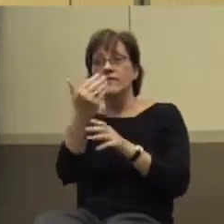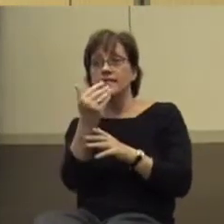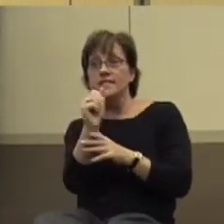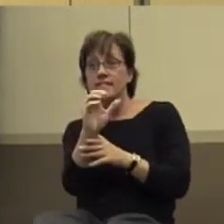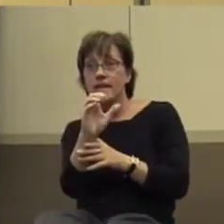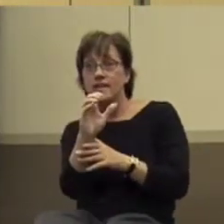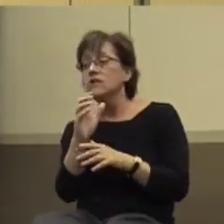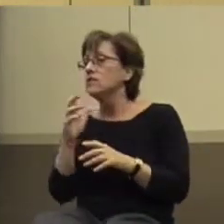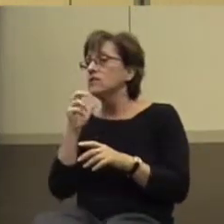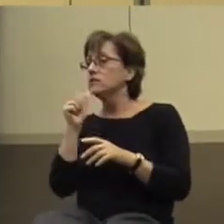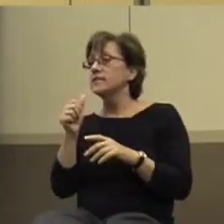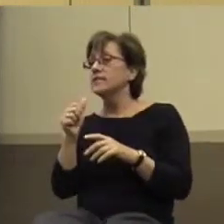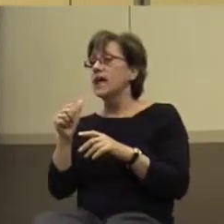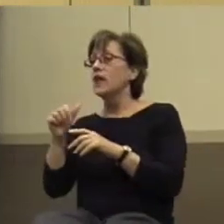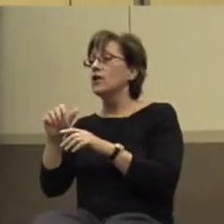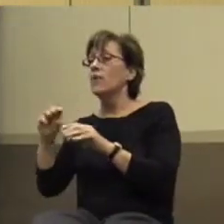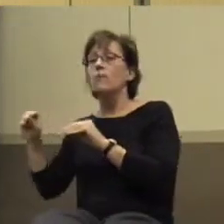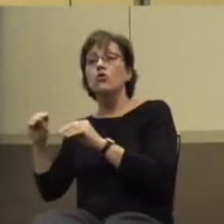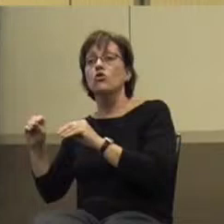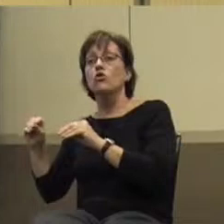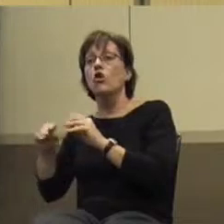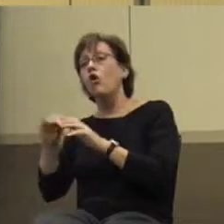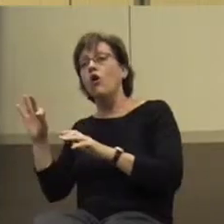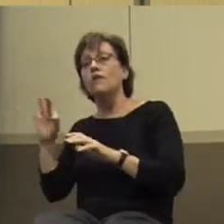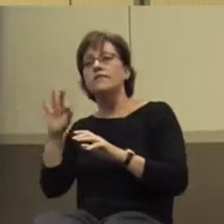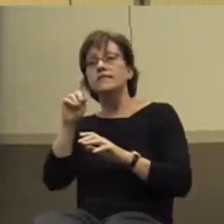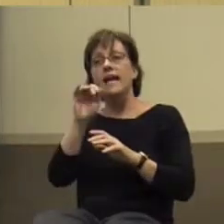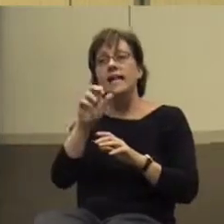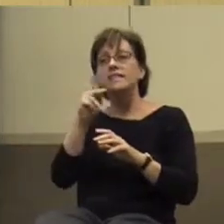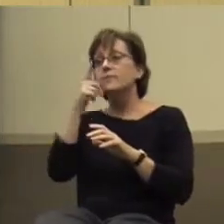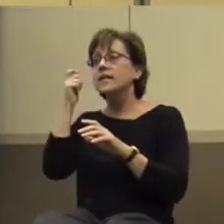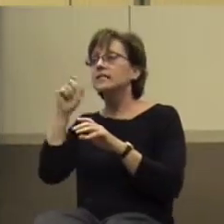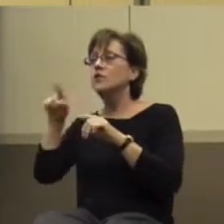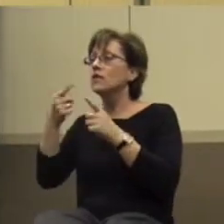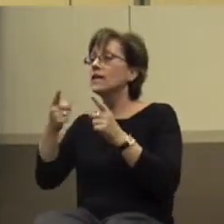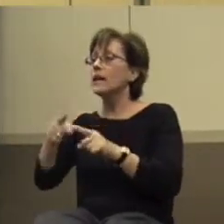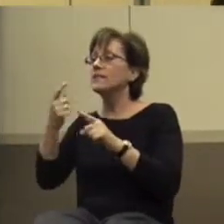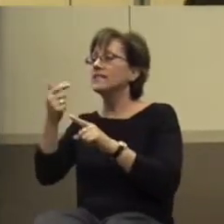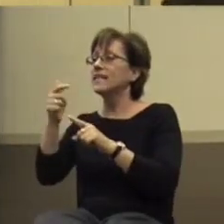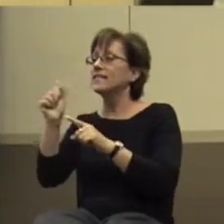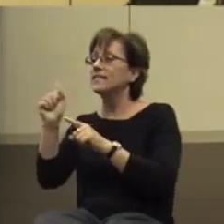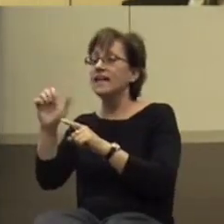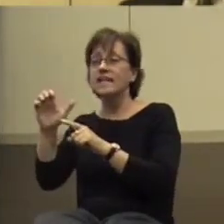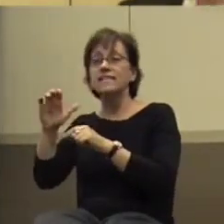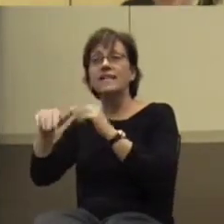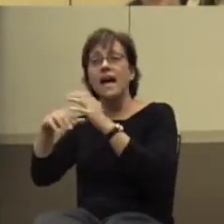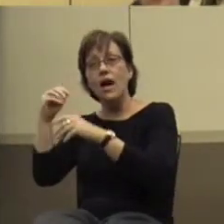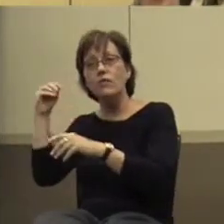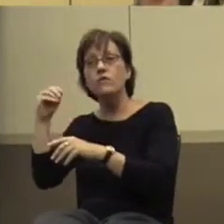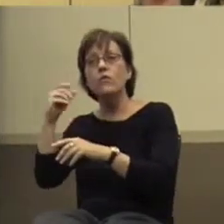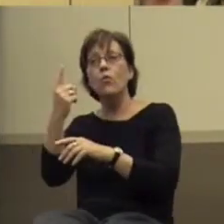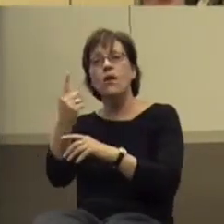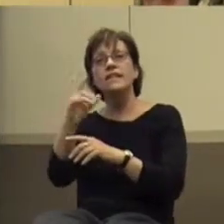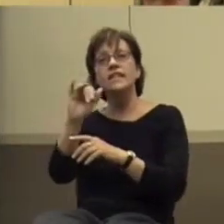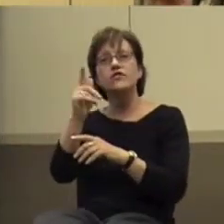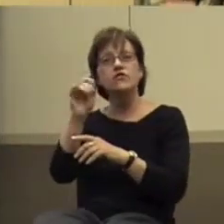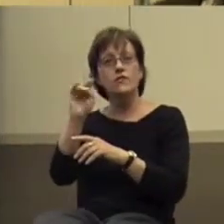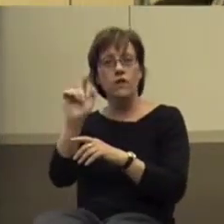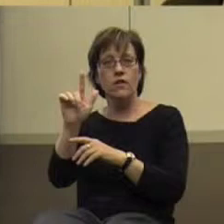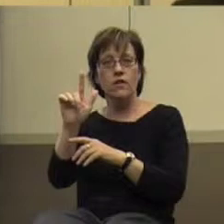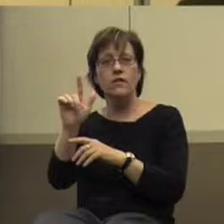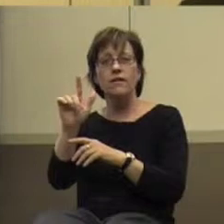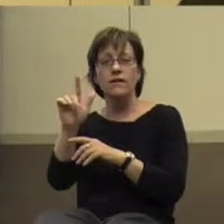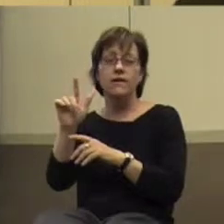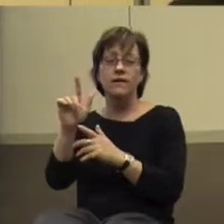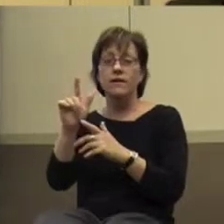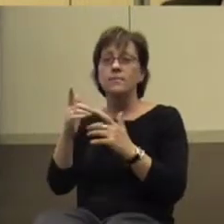the interval. Does that make sense? If you're using a whole interval. So you may have 0% off task.